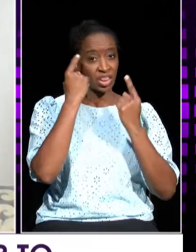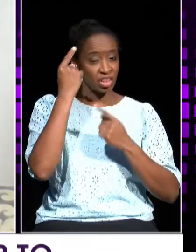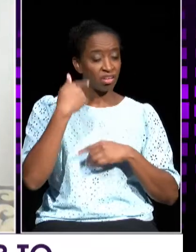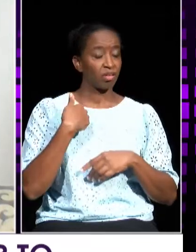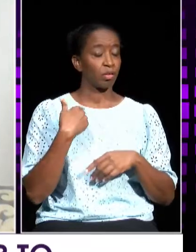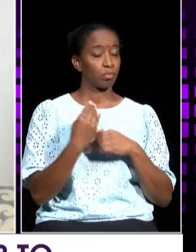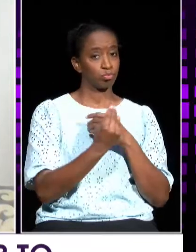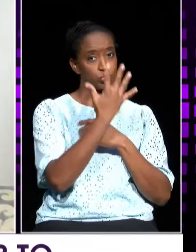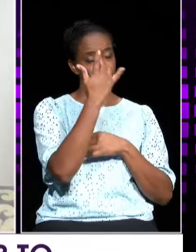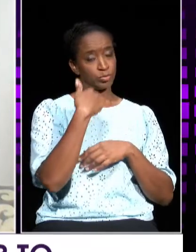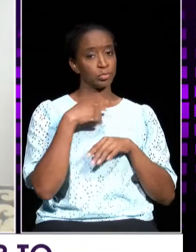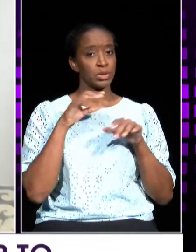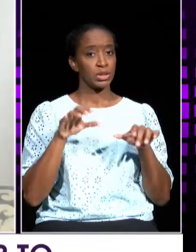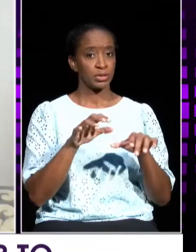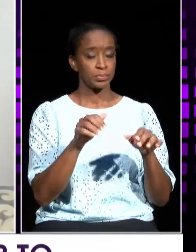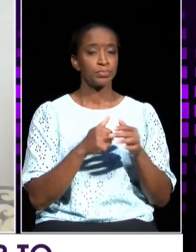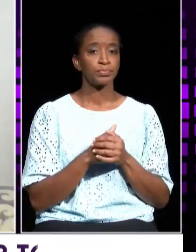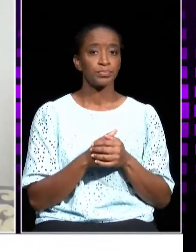at